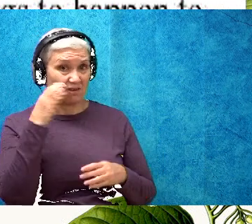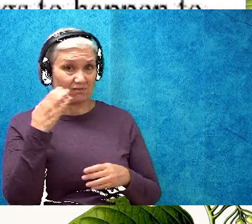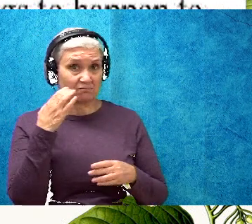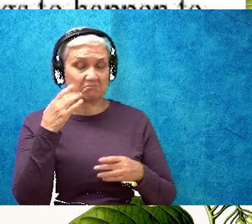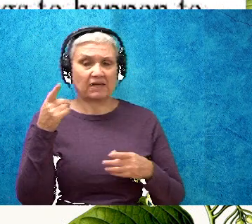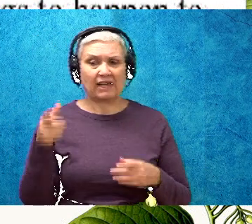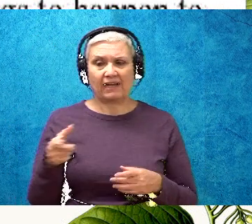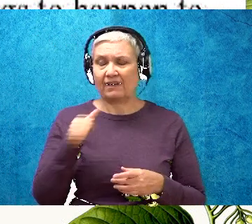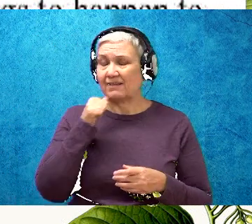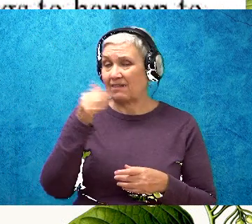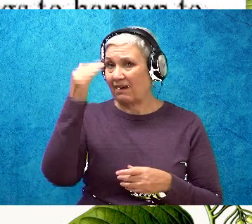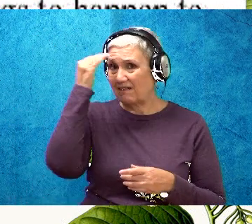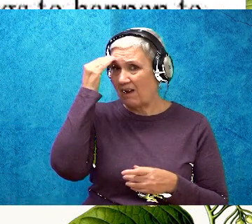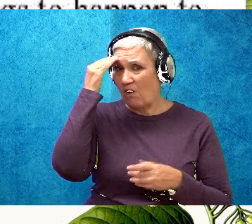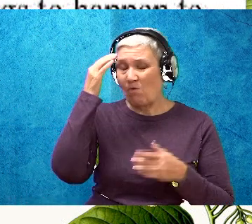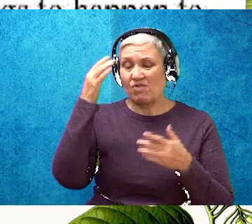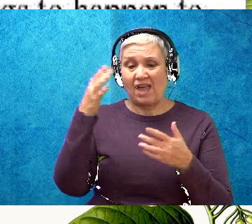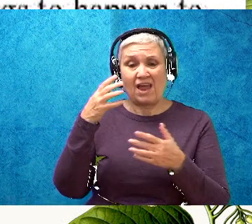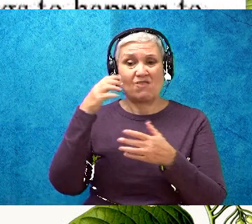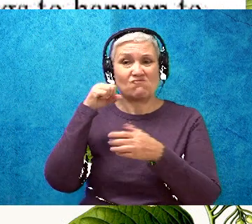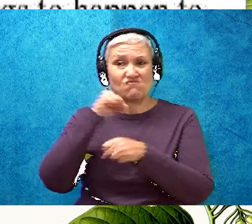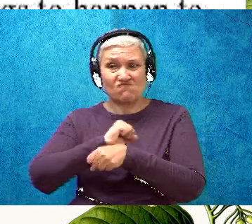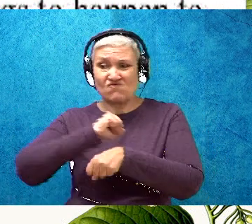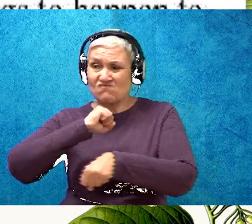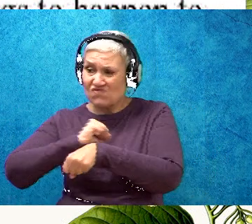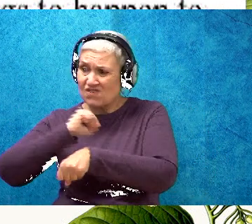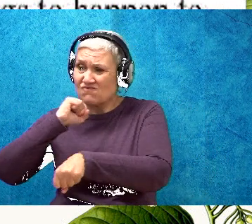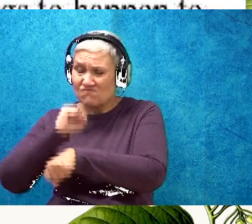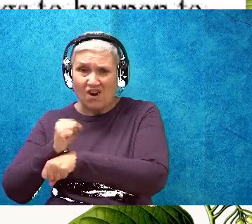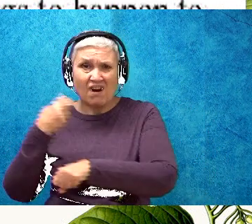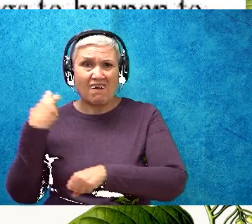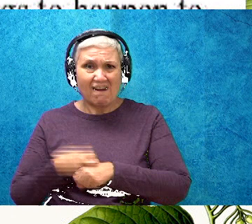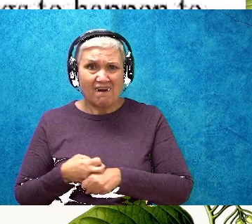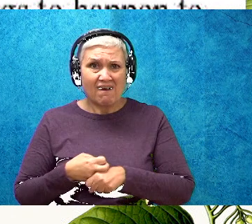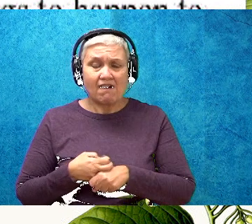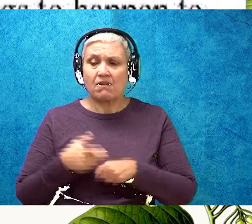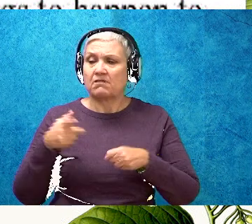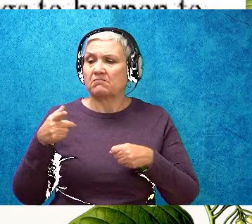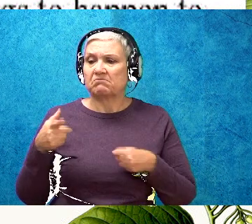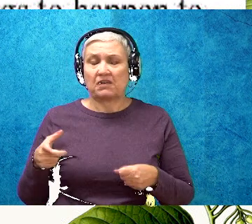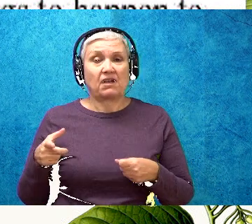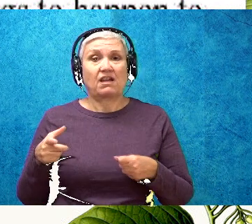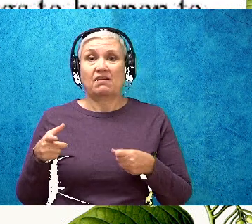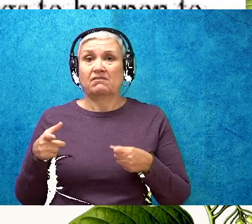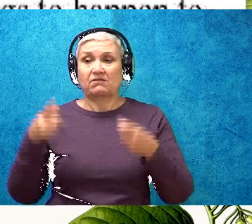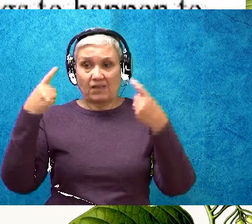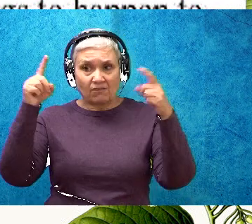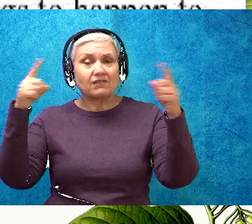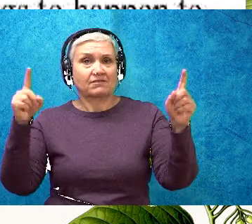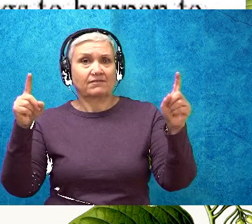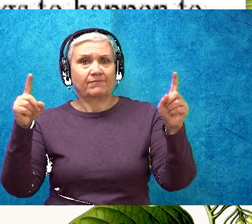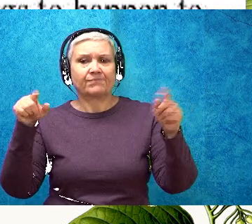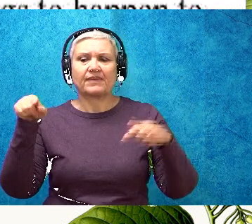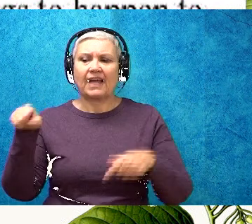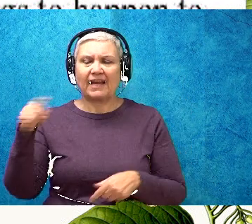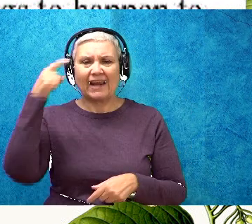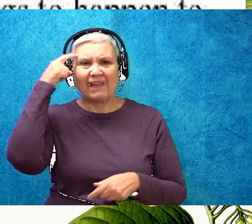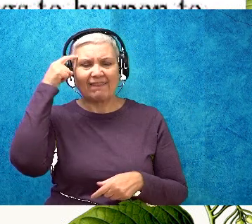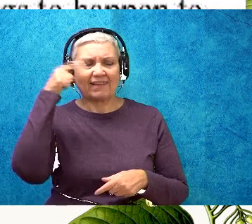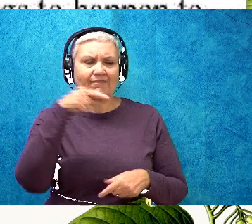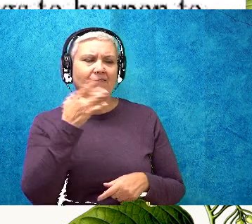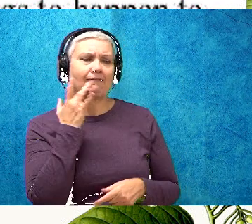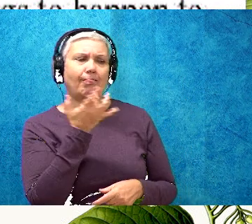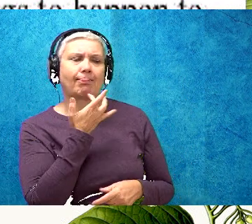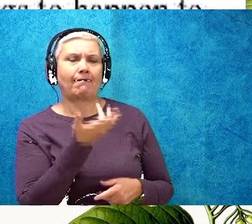work that goes into earning these achievements. He thinks that they are just lucky people, and Justin hopes that he will earn